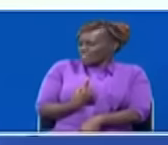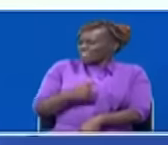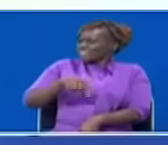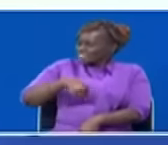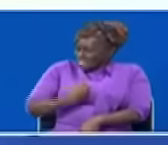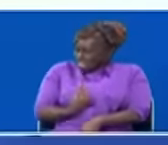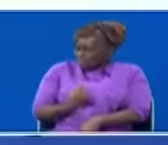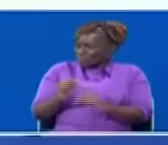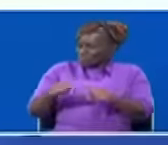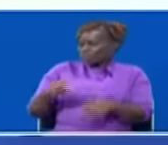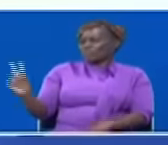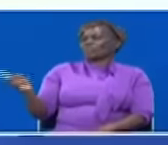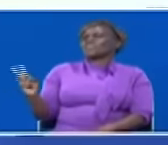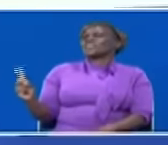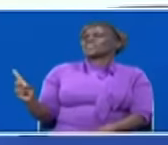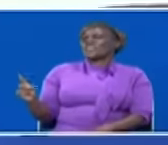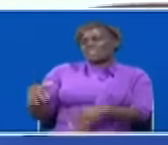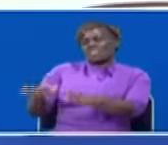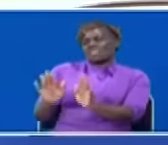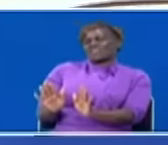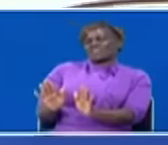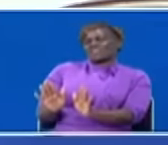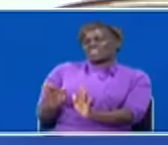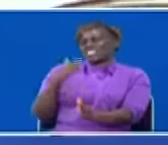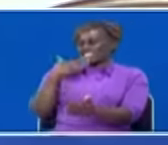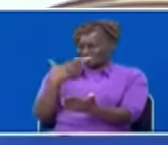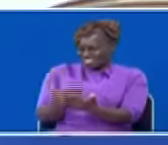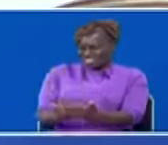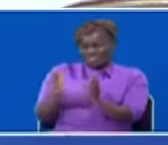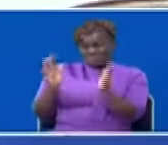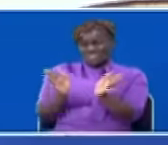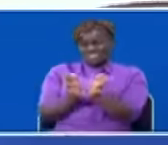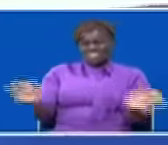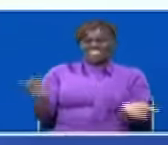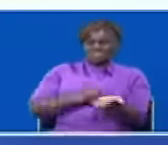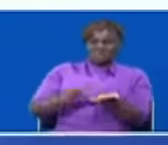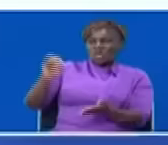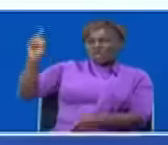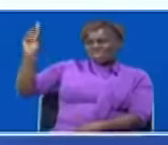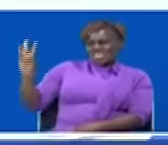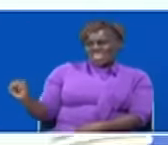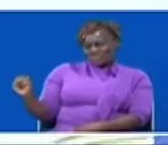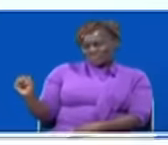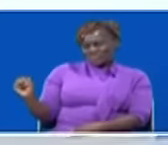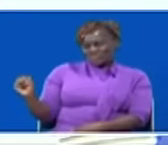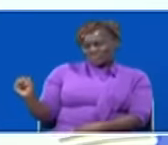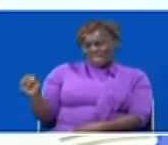certainly presidential material. Okay, we'll leave it at that for now. Thank you very much, Secretary General of the Orange Democratic